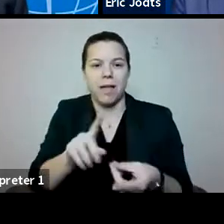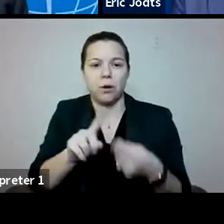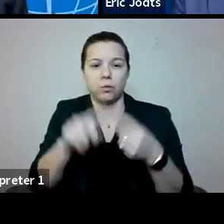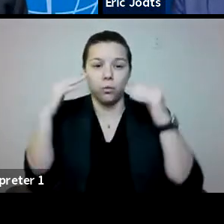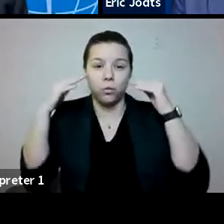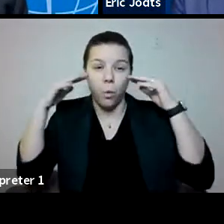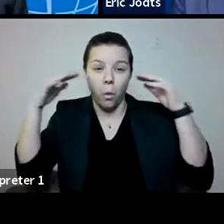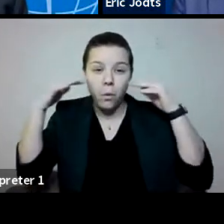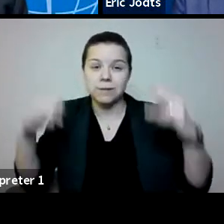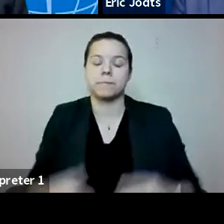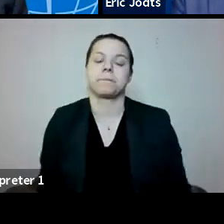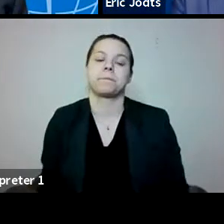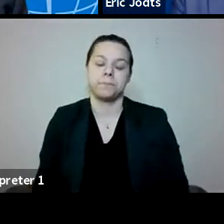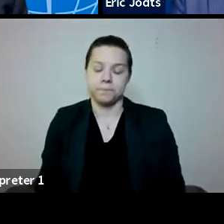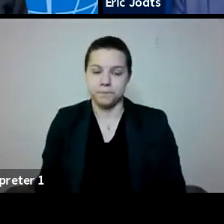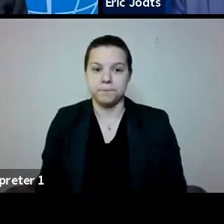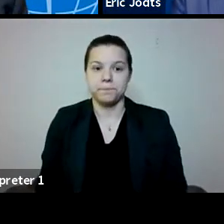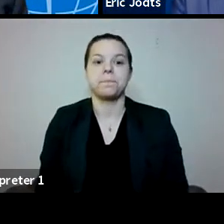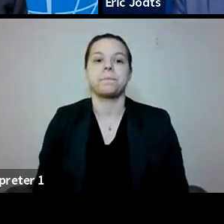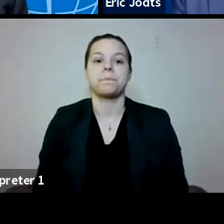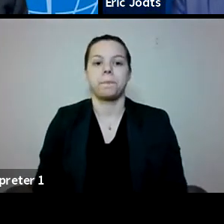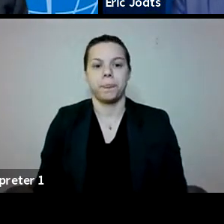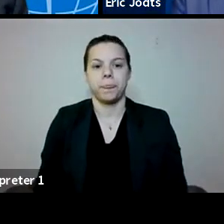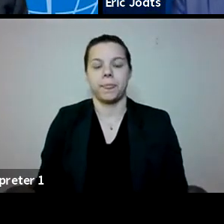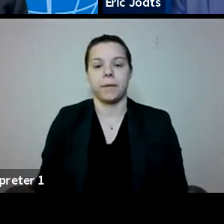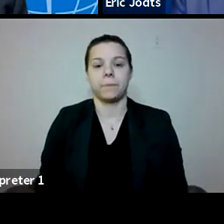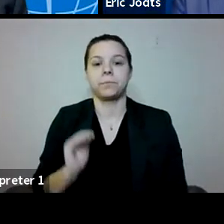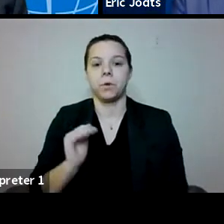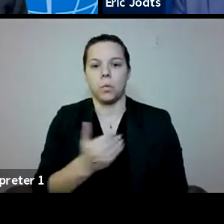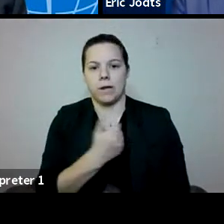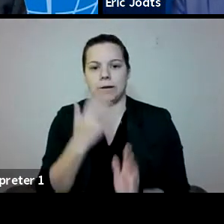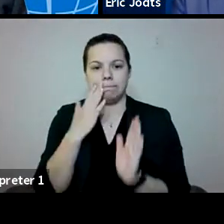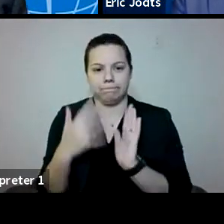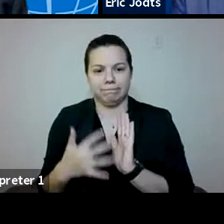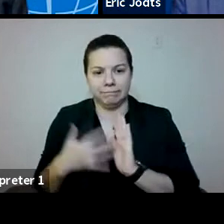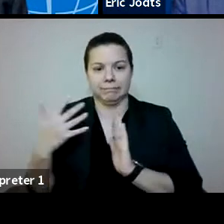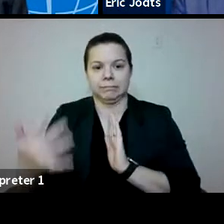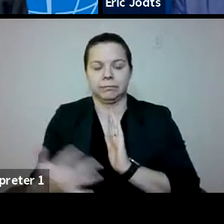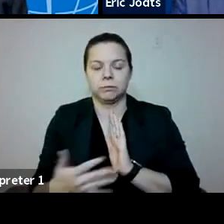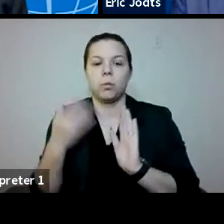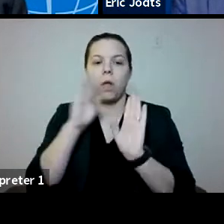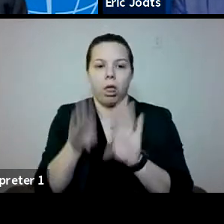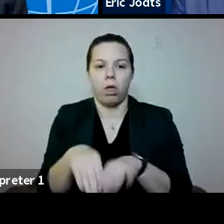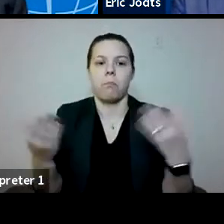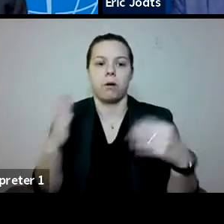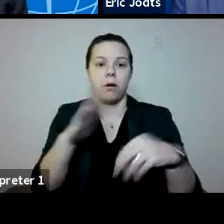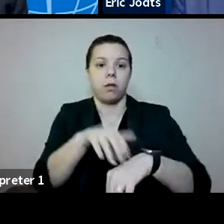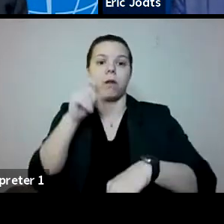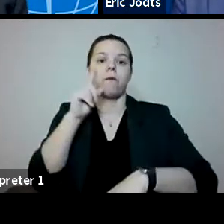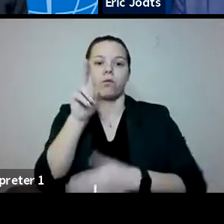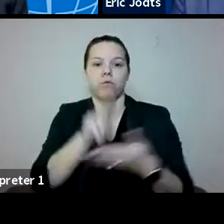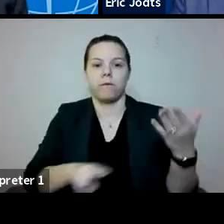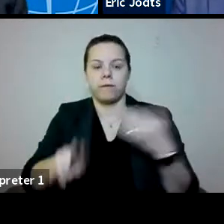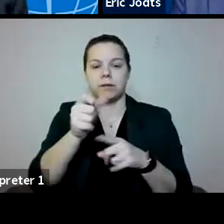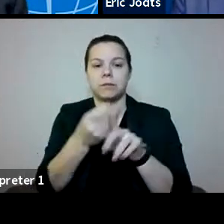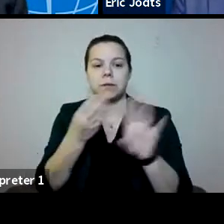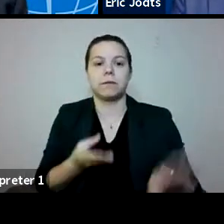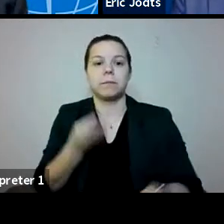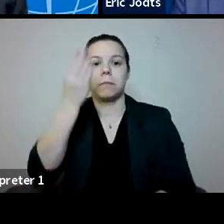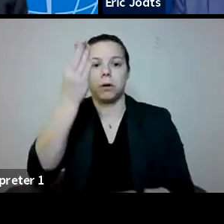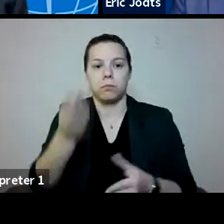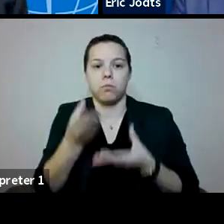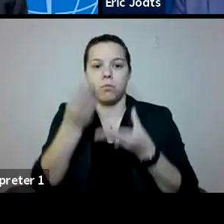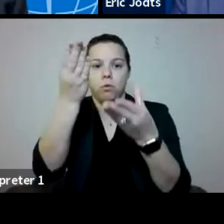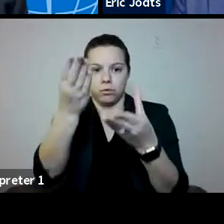noise. And we do, from time to time, open calls for universities to submit proposals. We